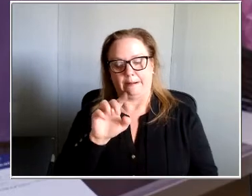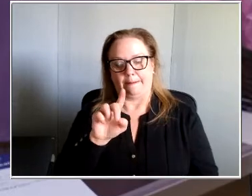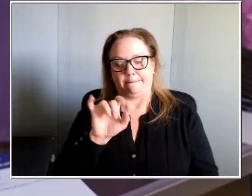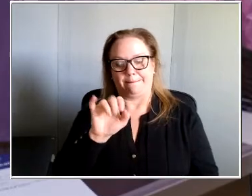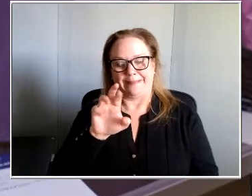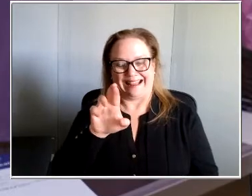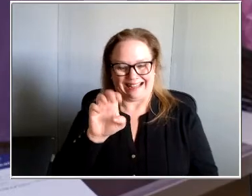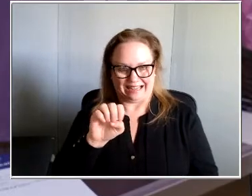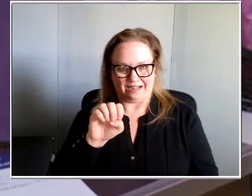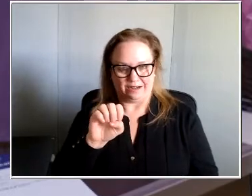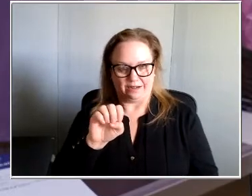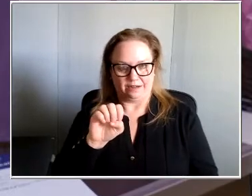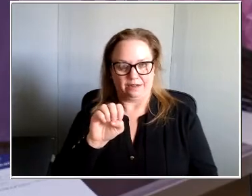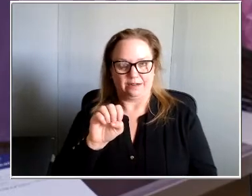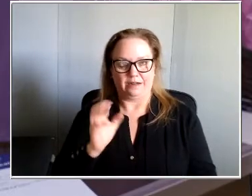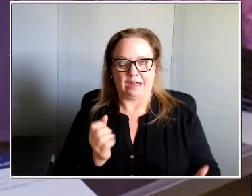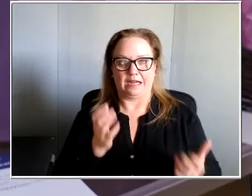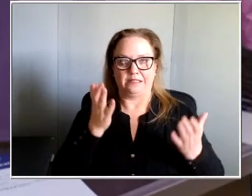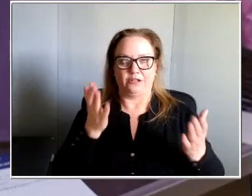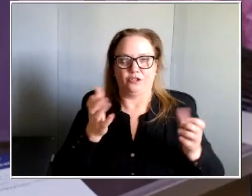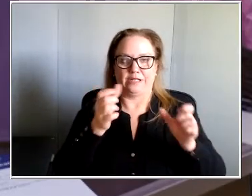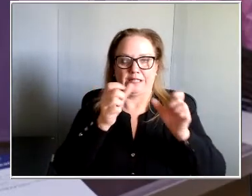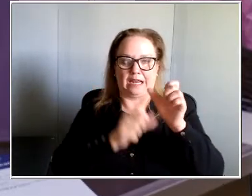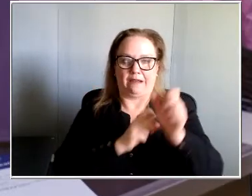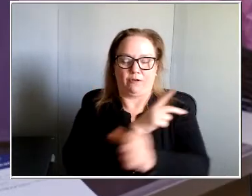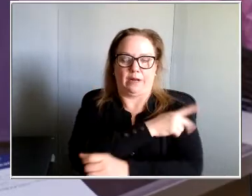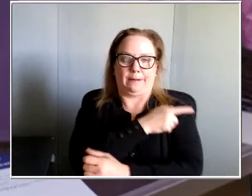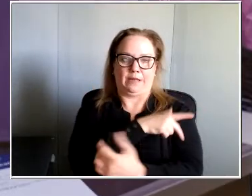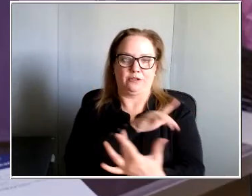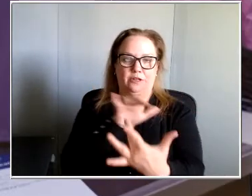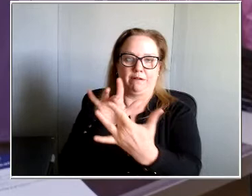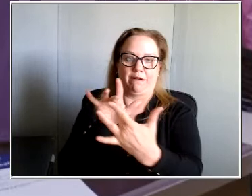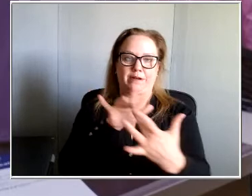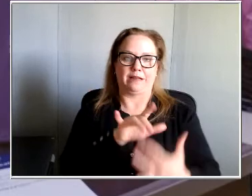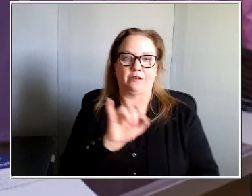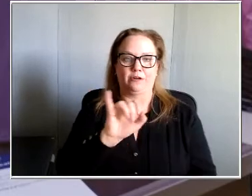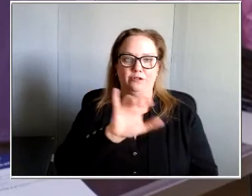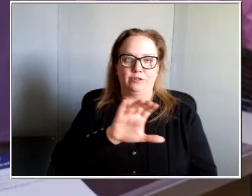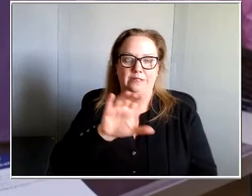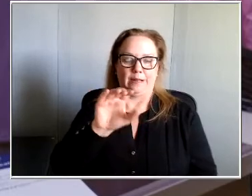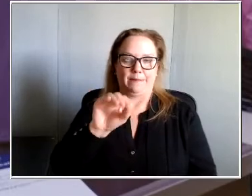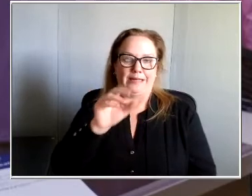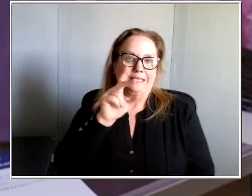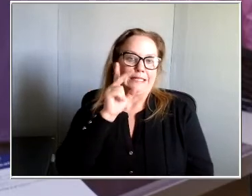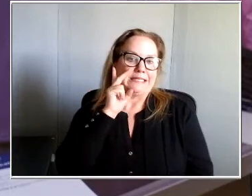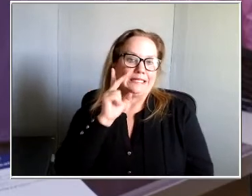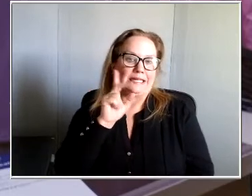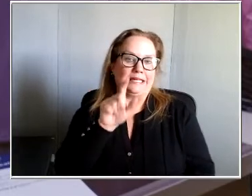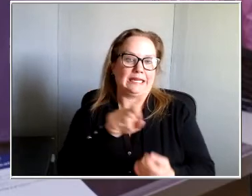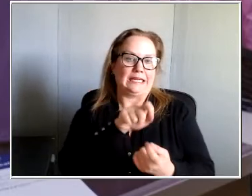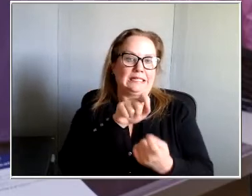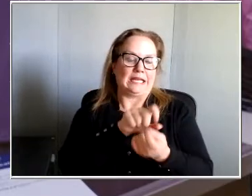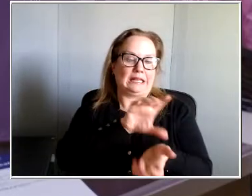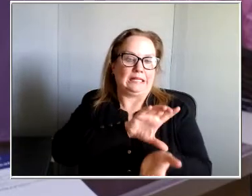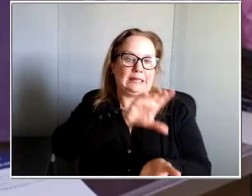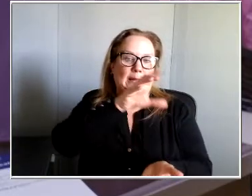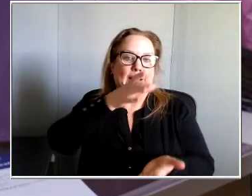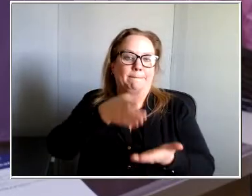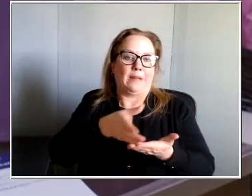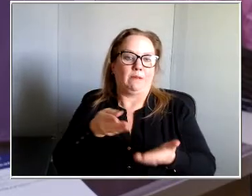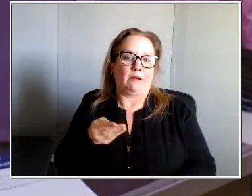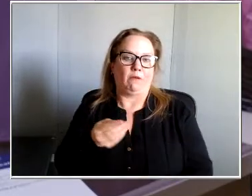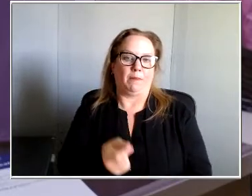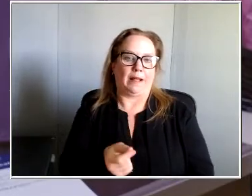I suggest every patient to contact their insurance company to see exactly what amount they will pay